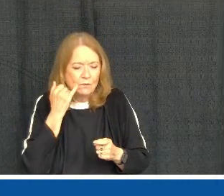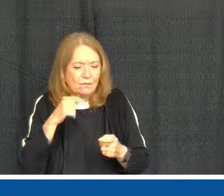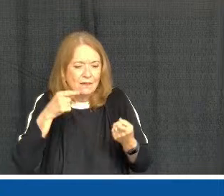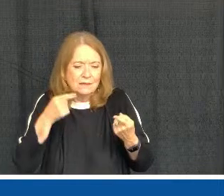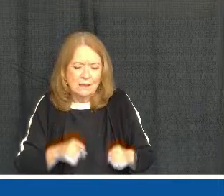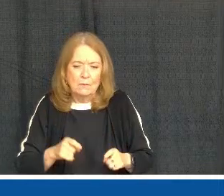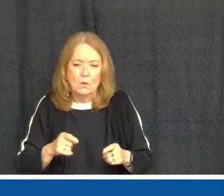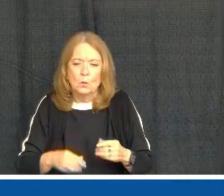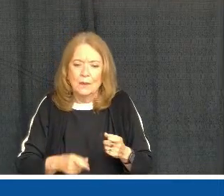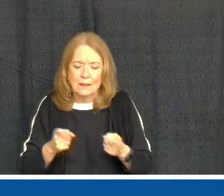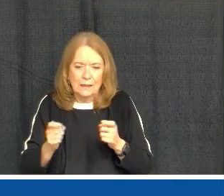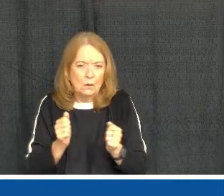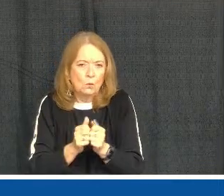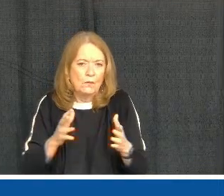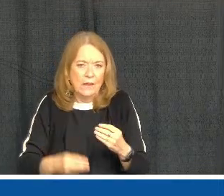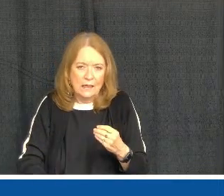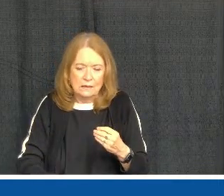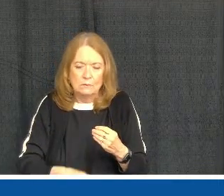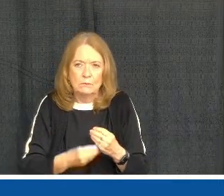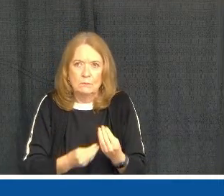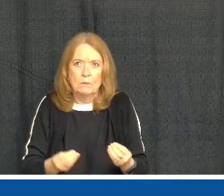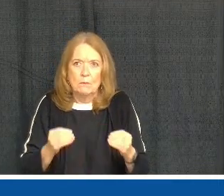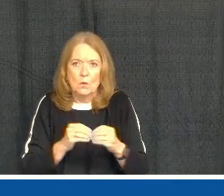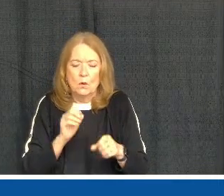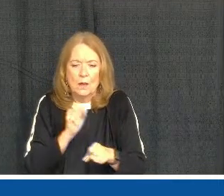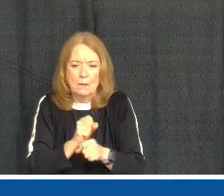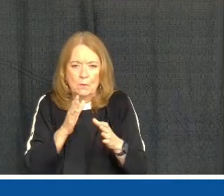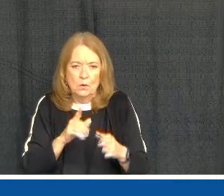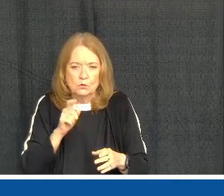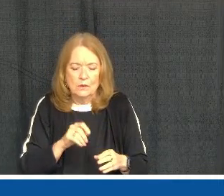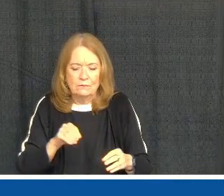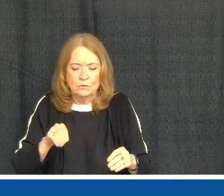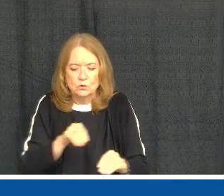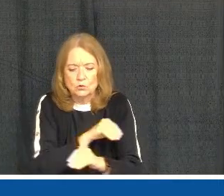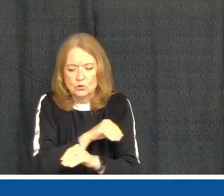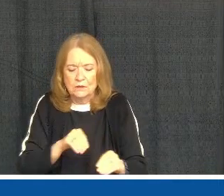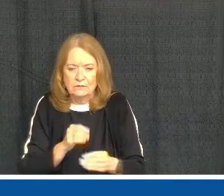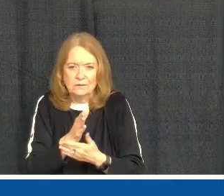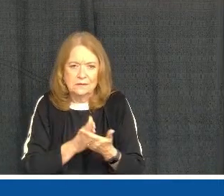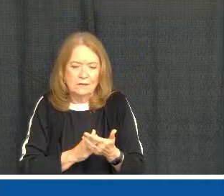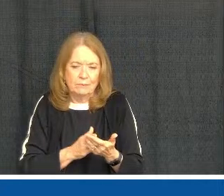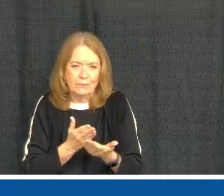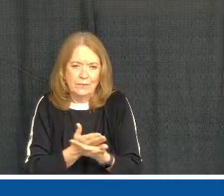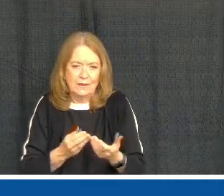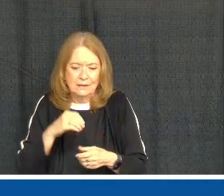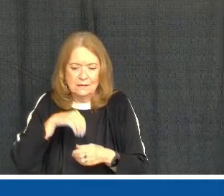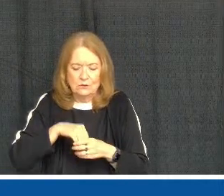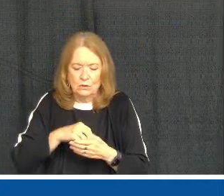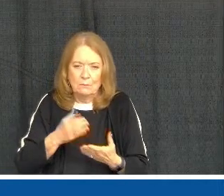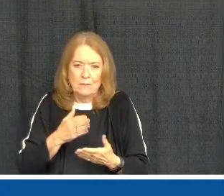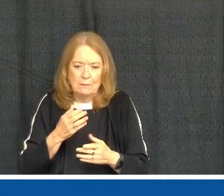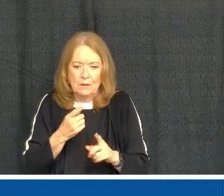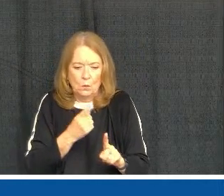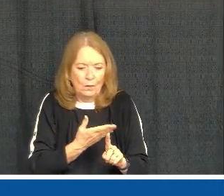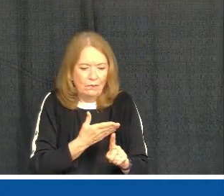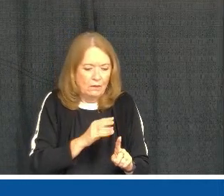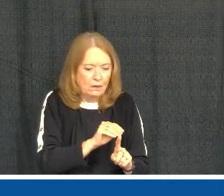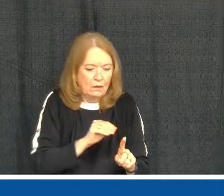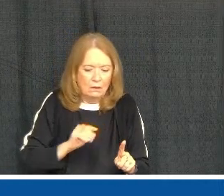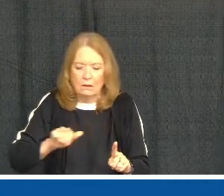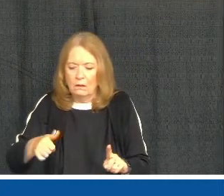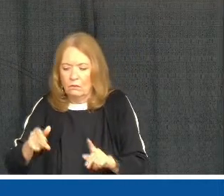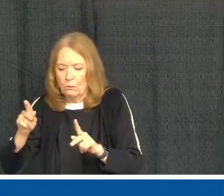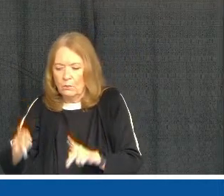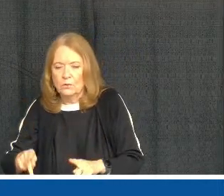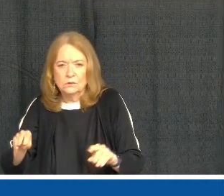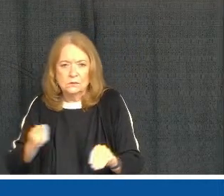without additional employees. We will just have to shift some resources internally, maybe take one thing off of someone else's plate, put it on